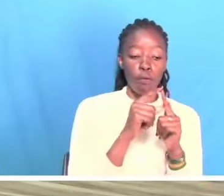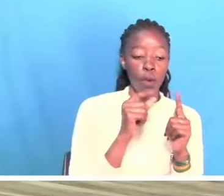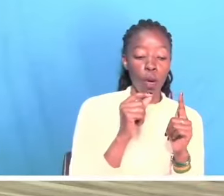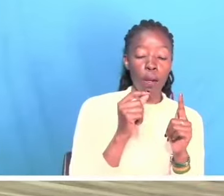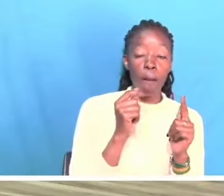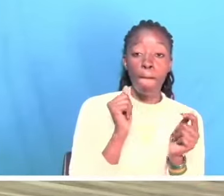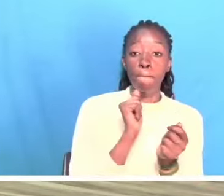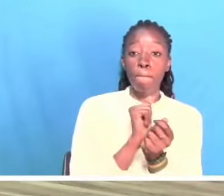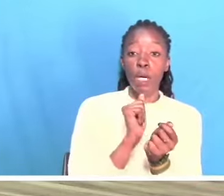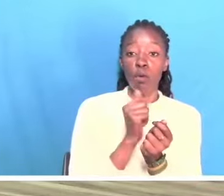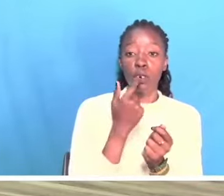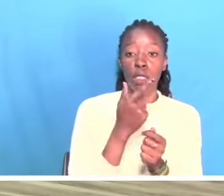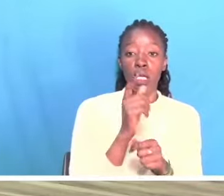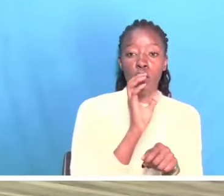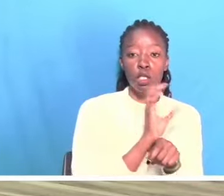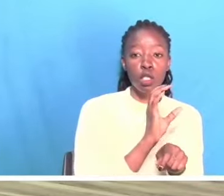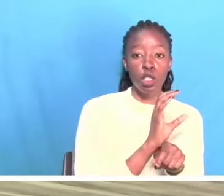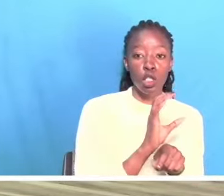in